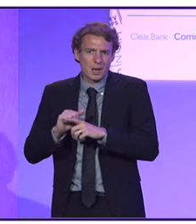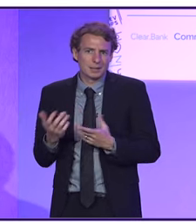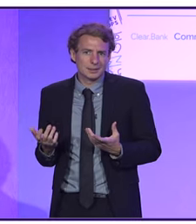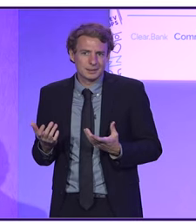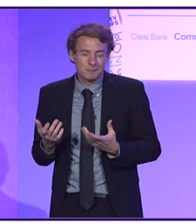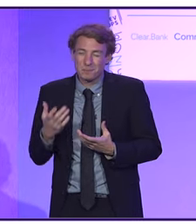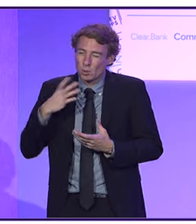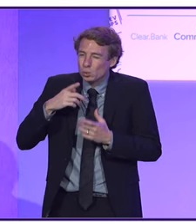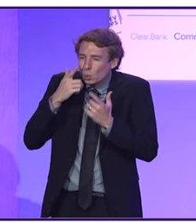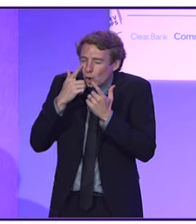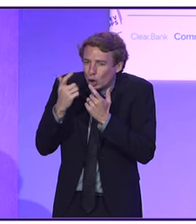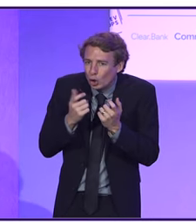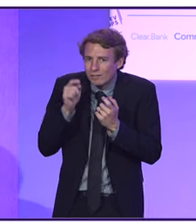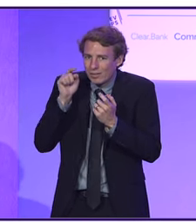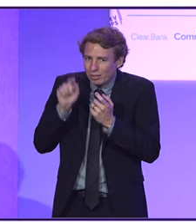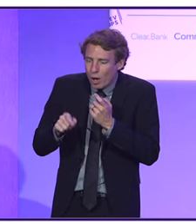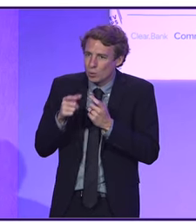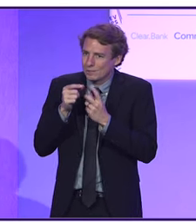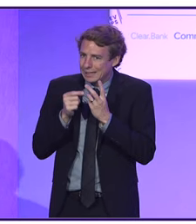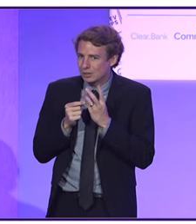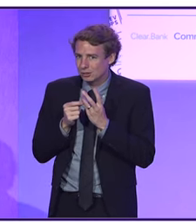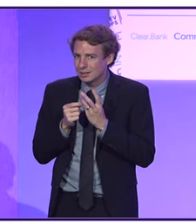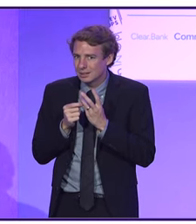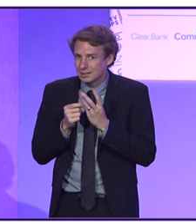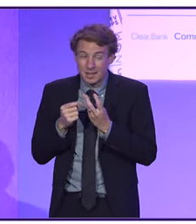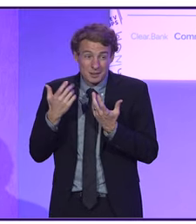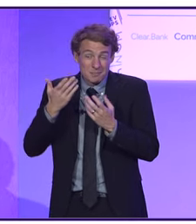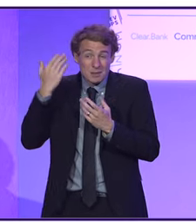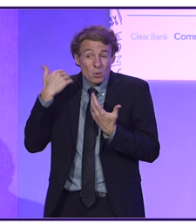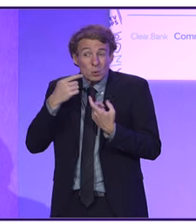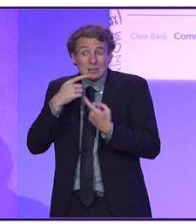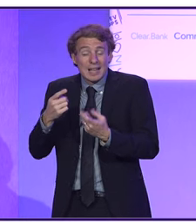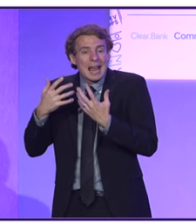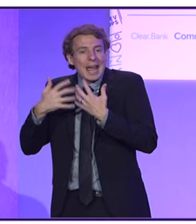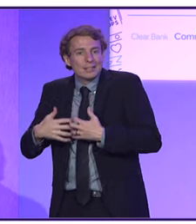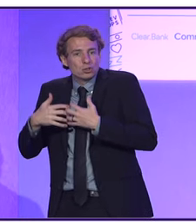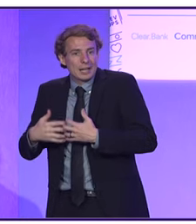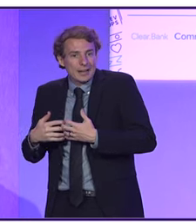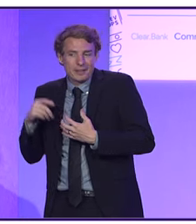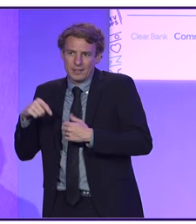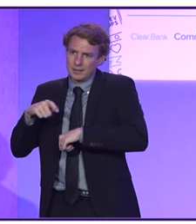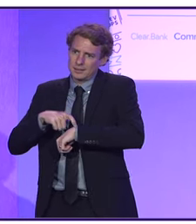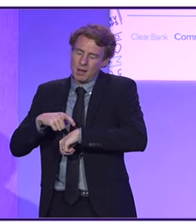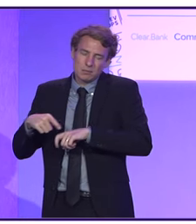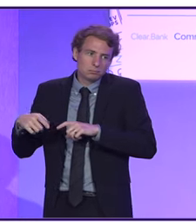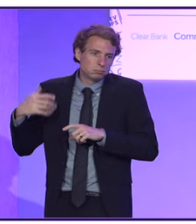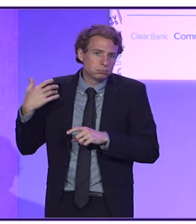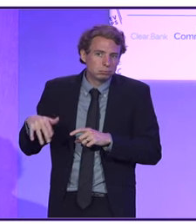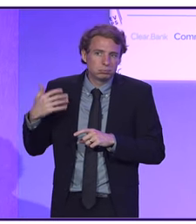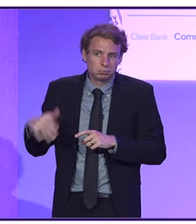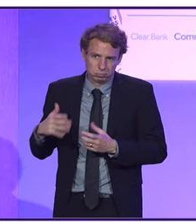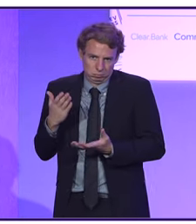And the reason for that is because, as I said before, engineering time is incredibly expensive, as we all know.